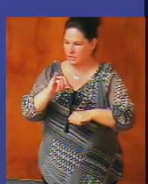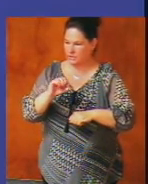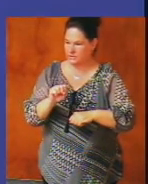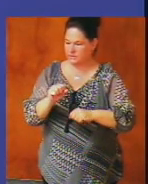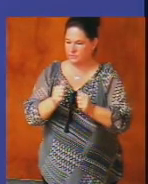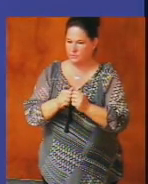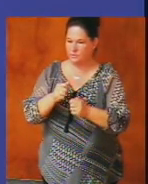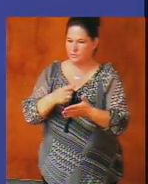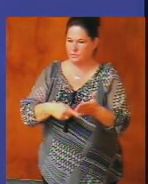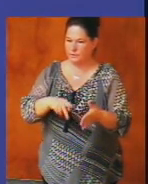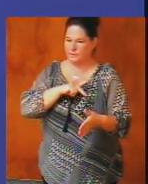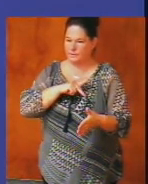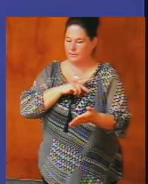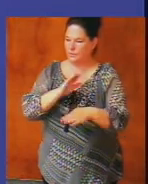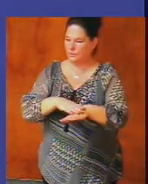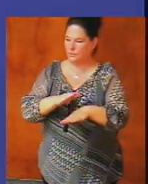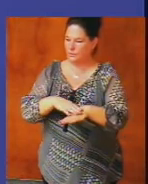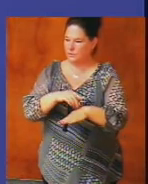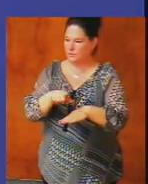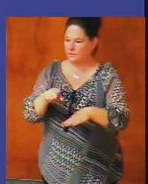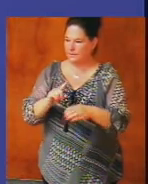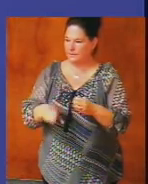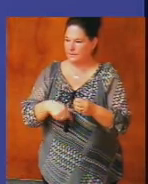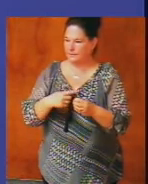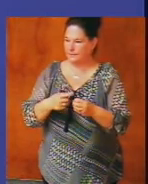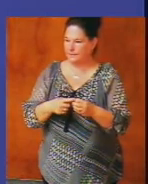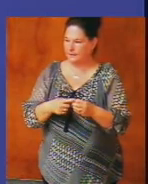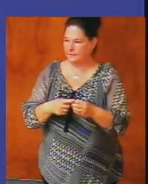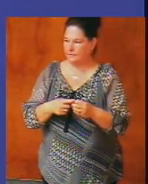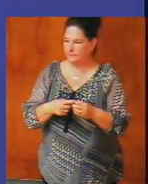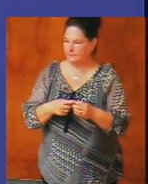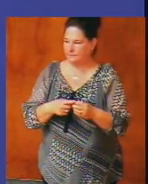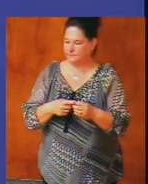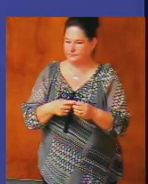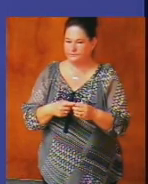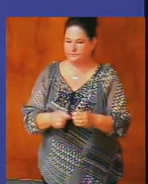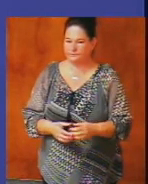Paul warns them about.